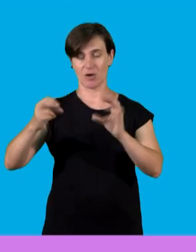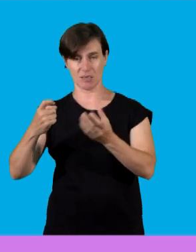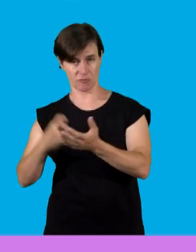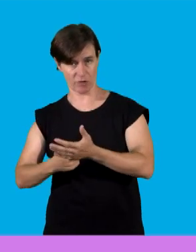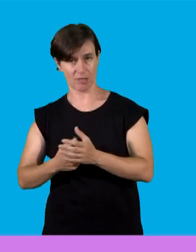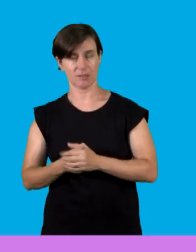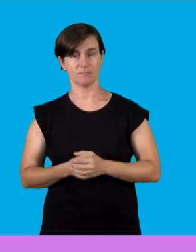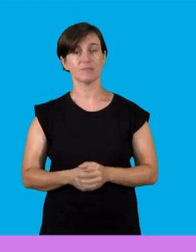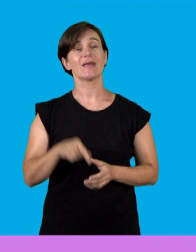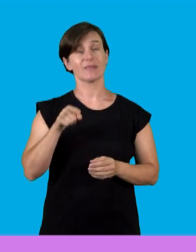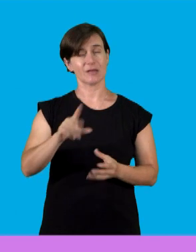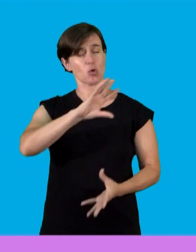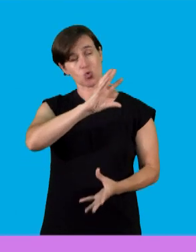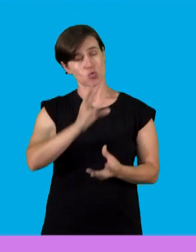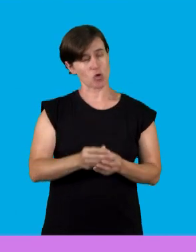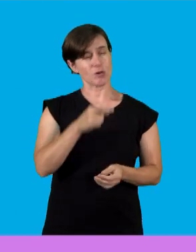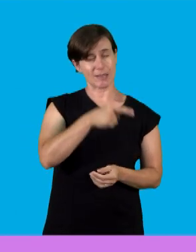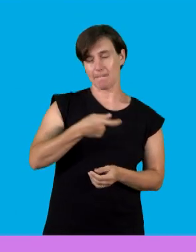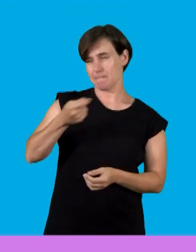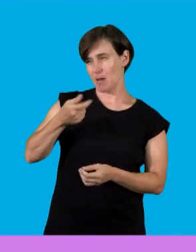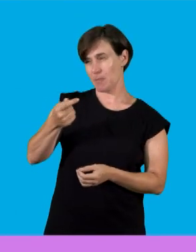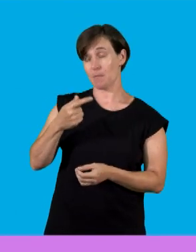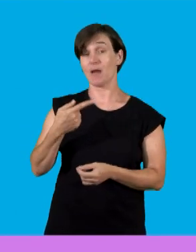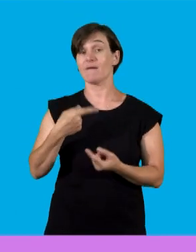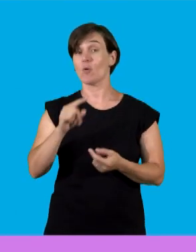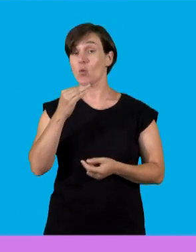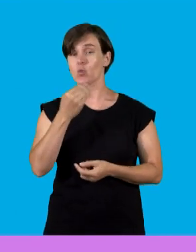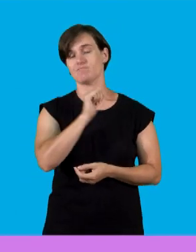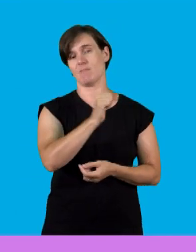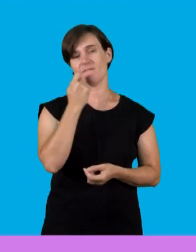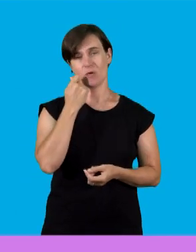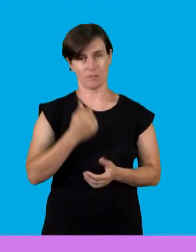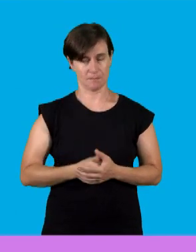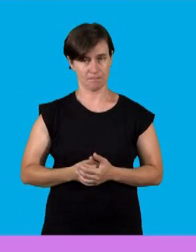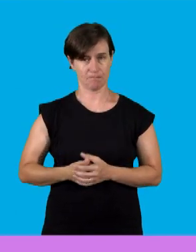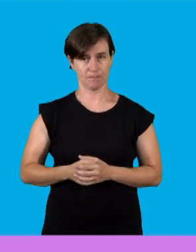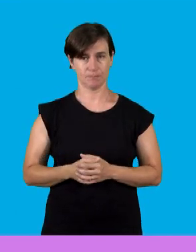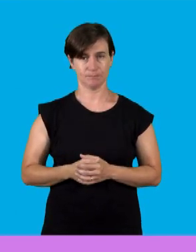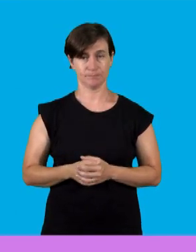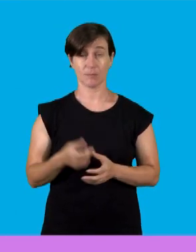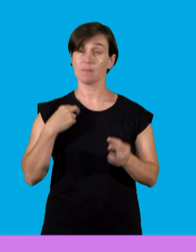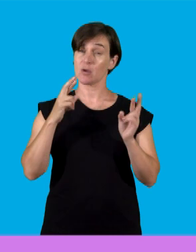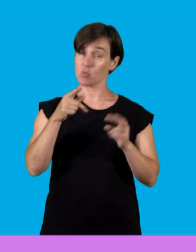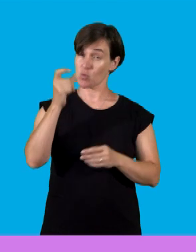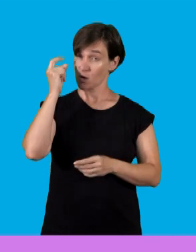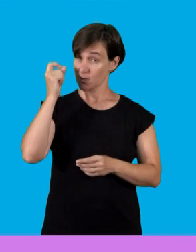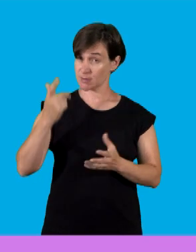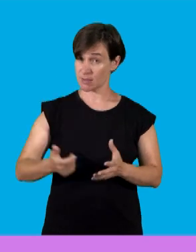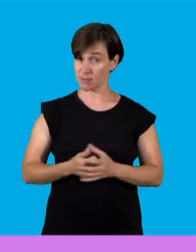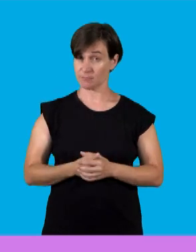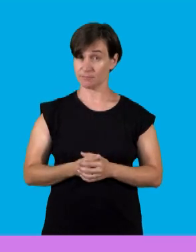3,780 Rand. So this is how much he contributed in terms of funeral premiums. Okay, guys, I hope that is clear to